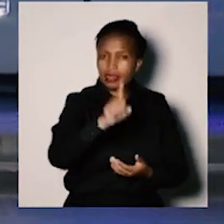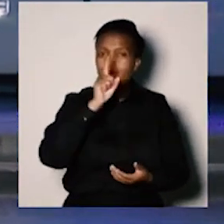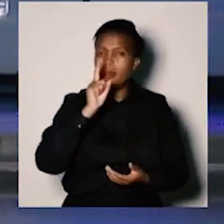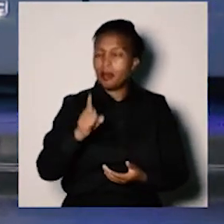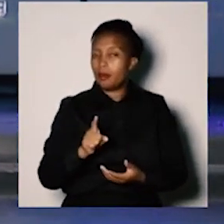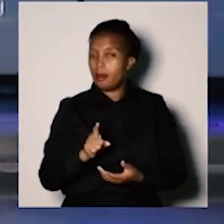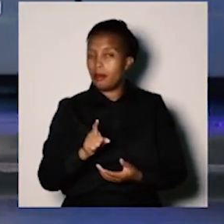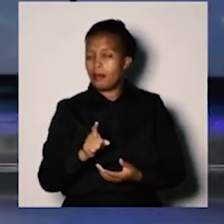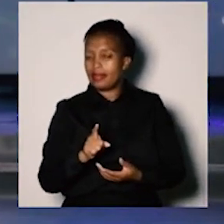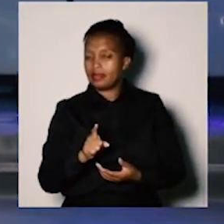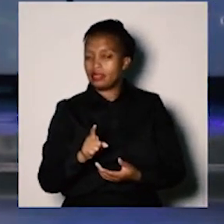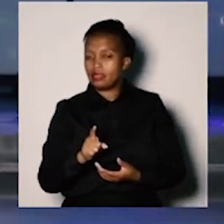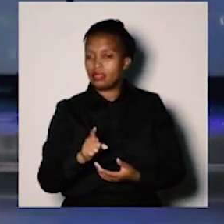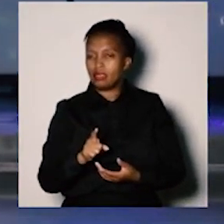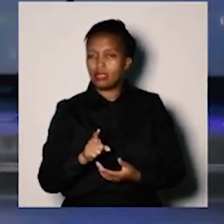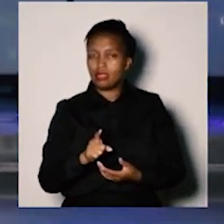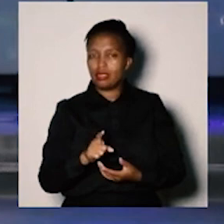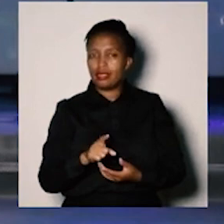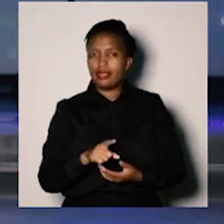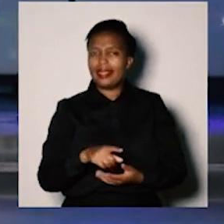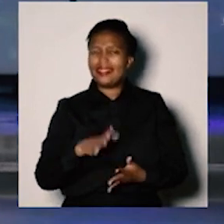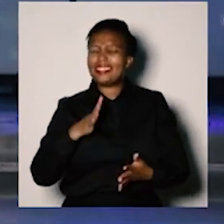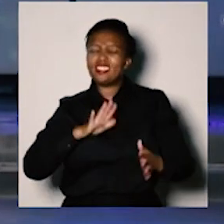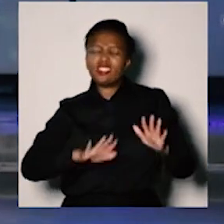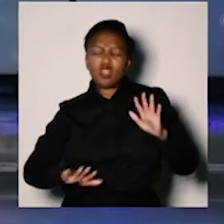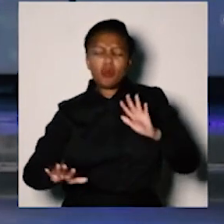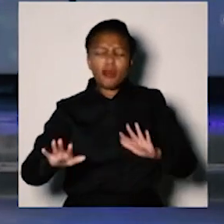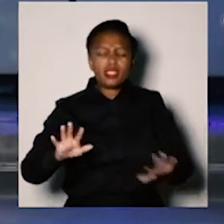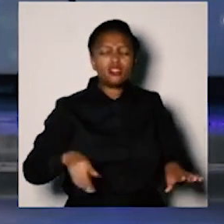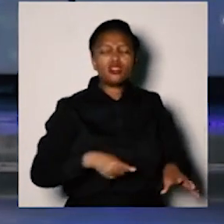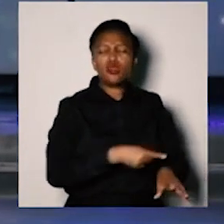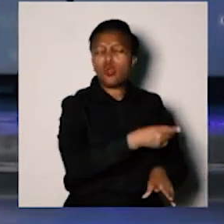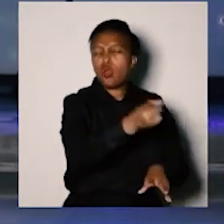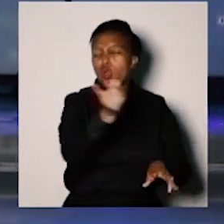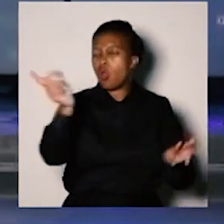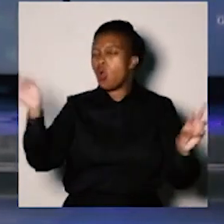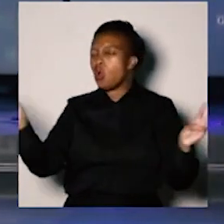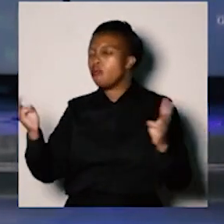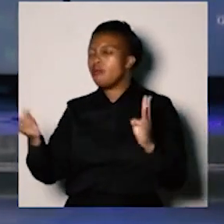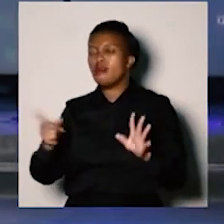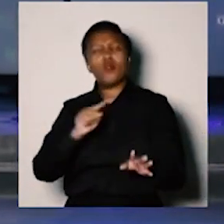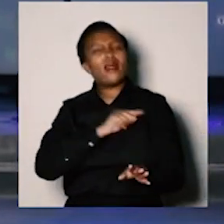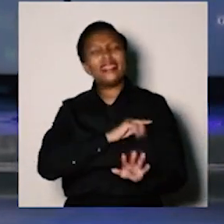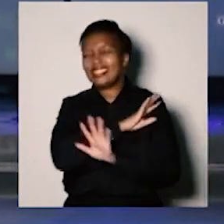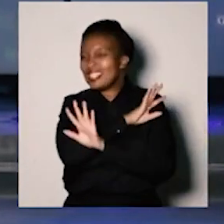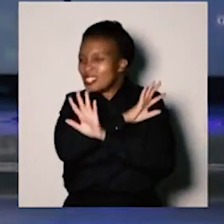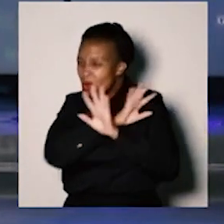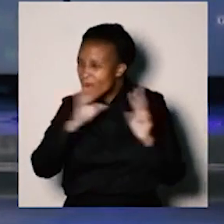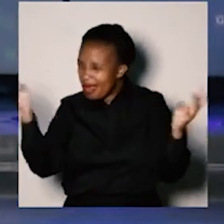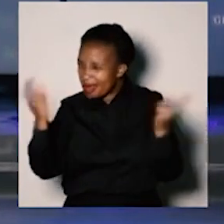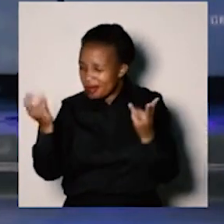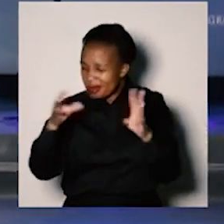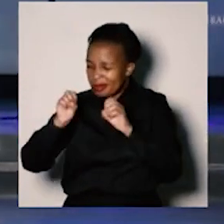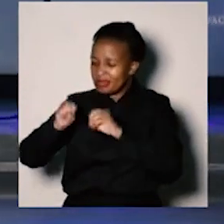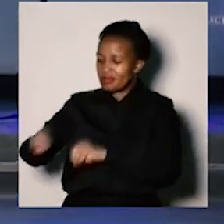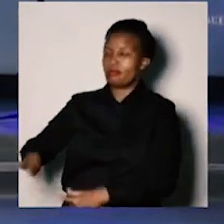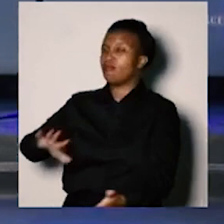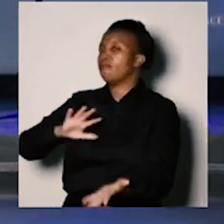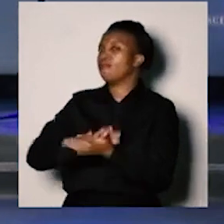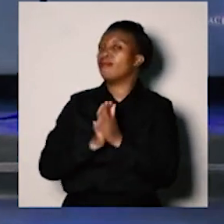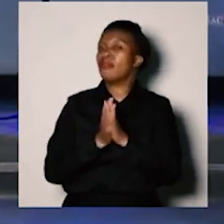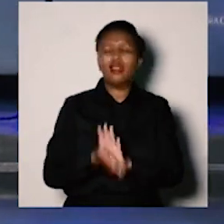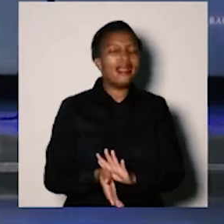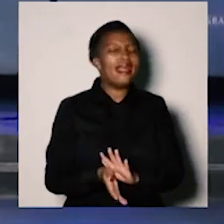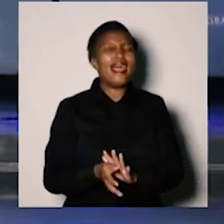long-suffering to us, what not willing that any should perish, but that you should come to repentance.